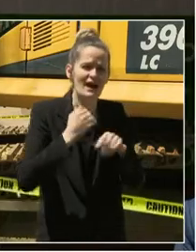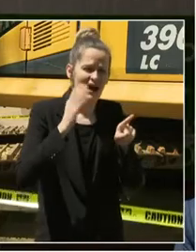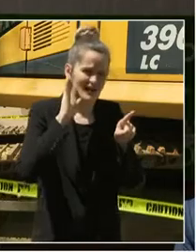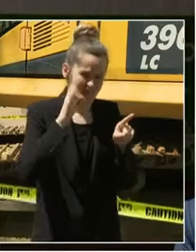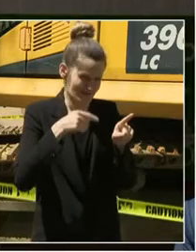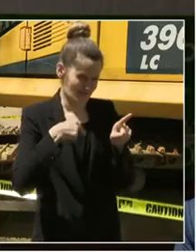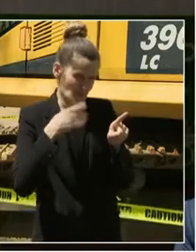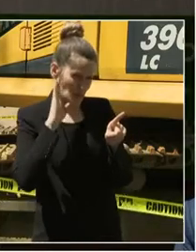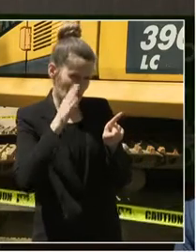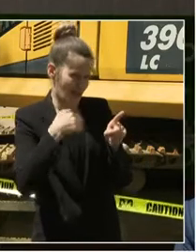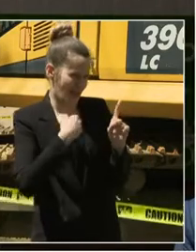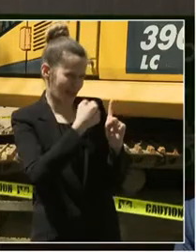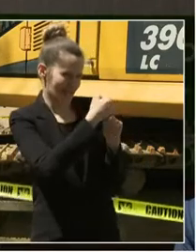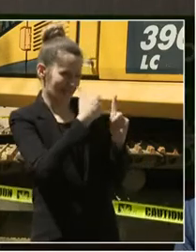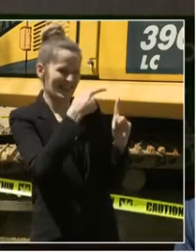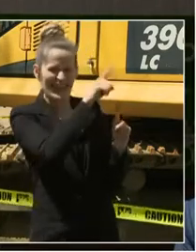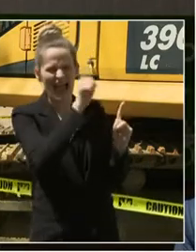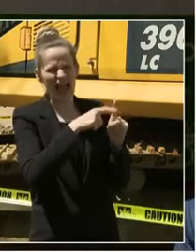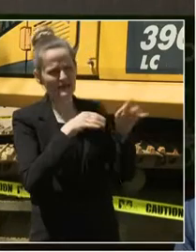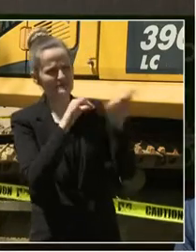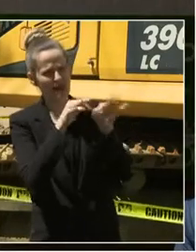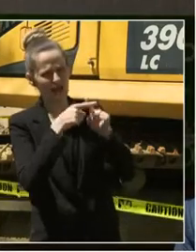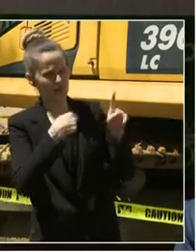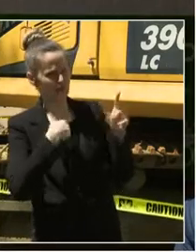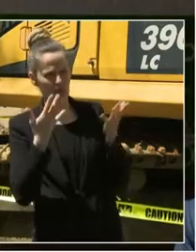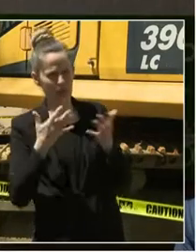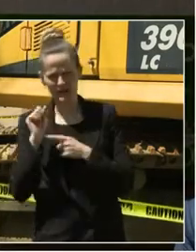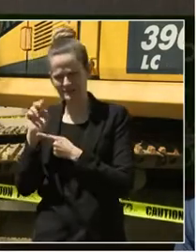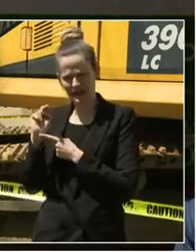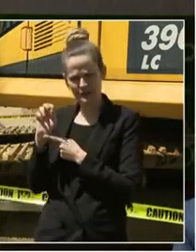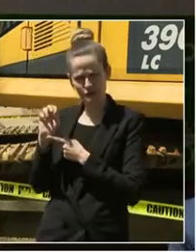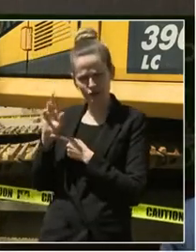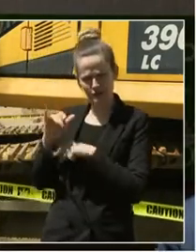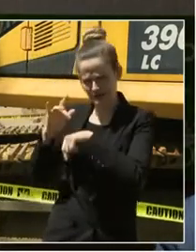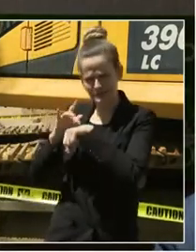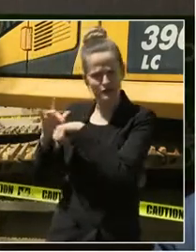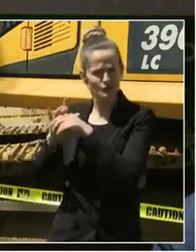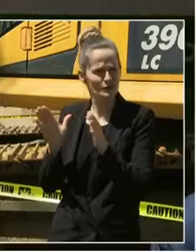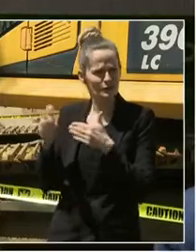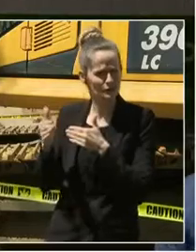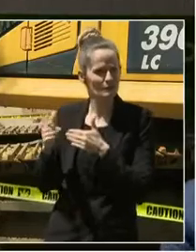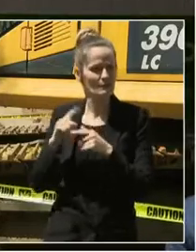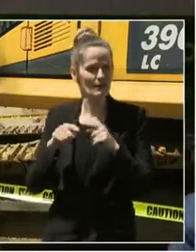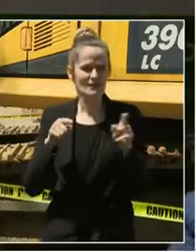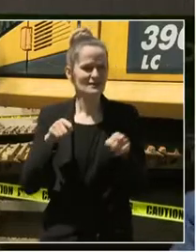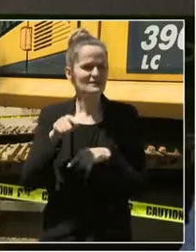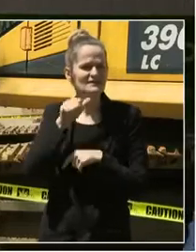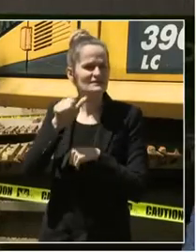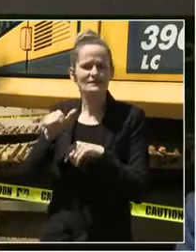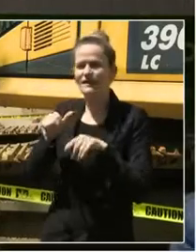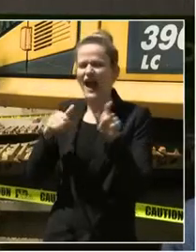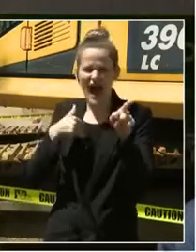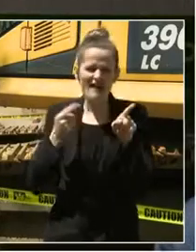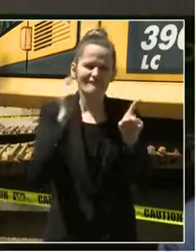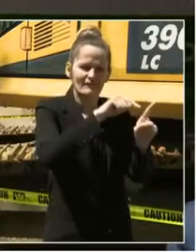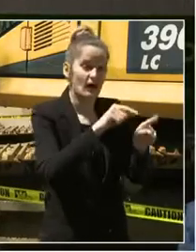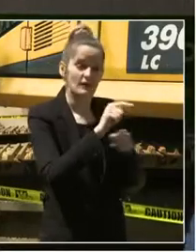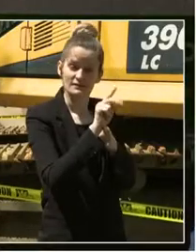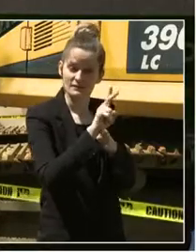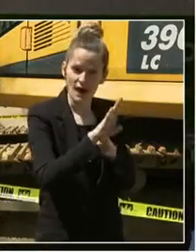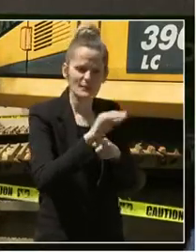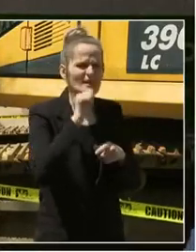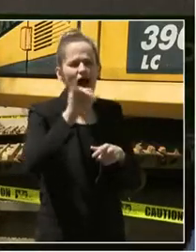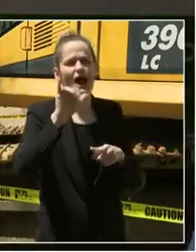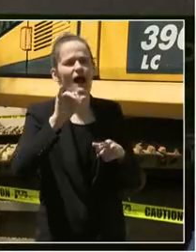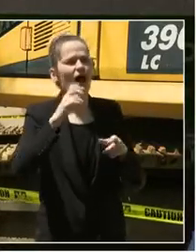description. He said it's like a really, really big hot tub. It's not like a pool, Mayor. It's a really, really big